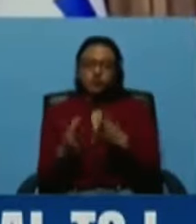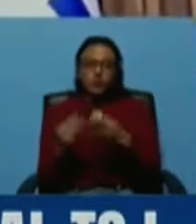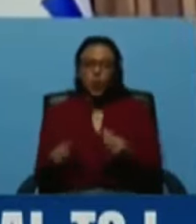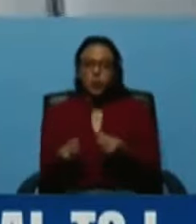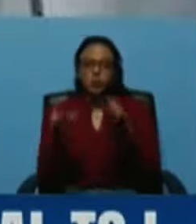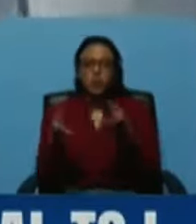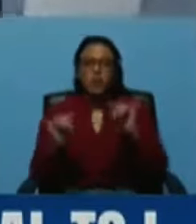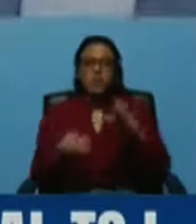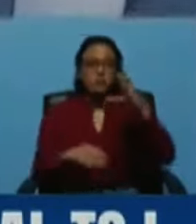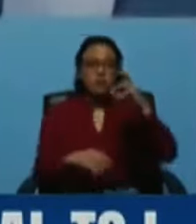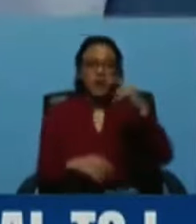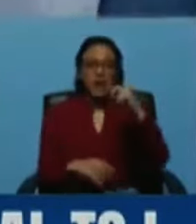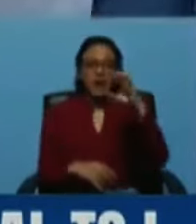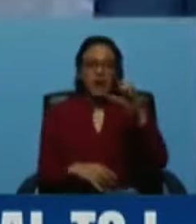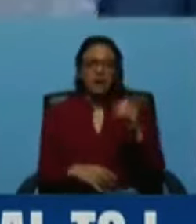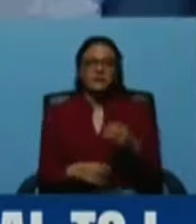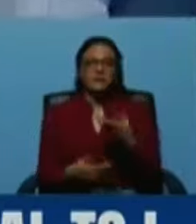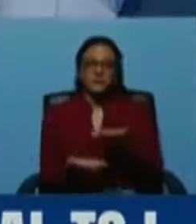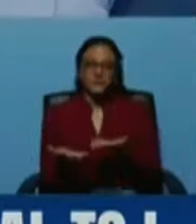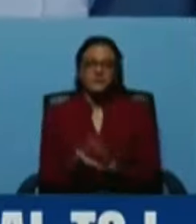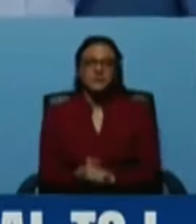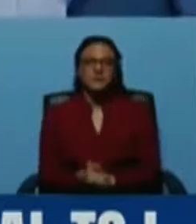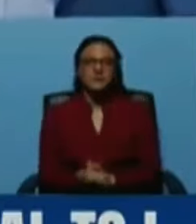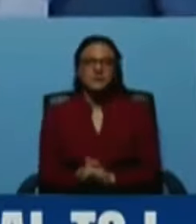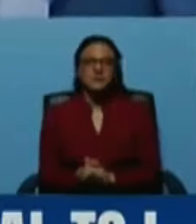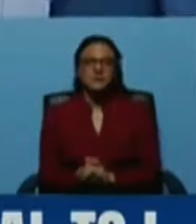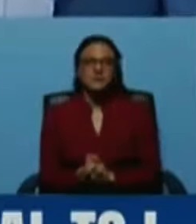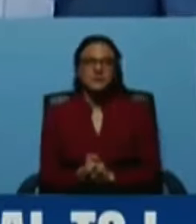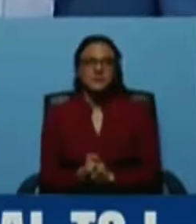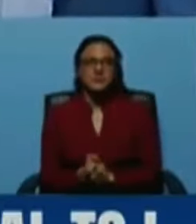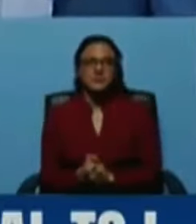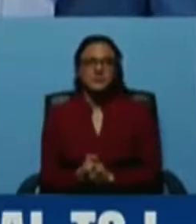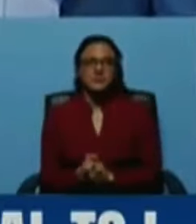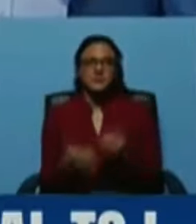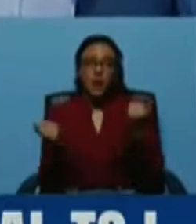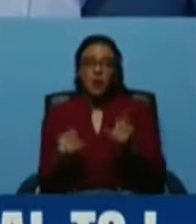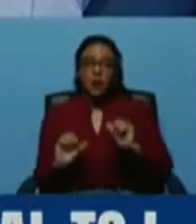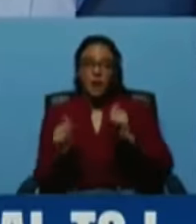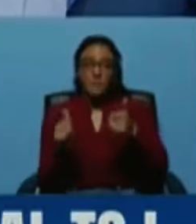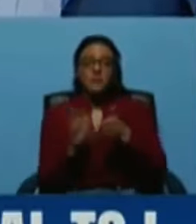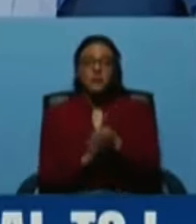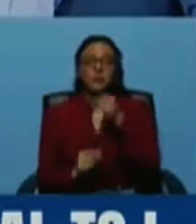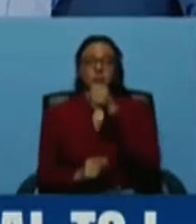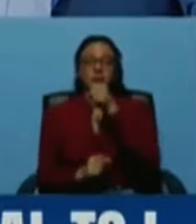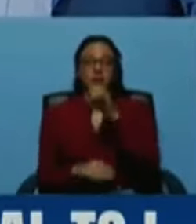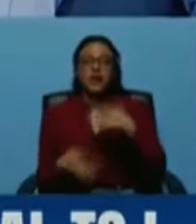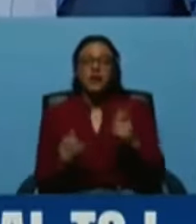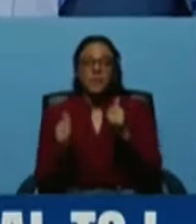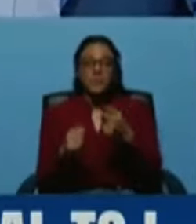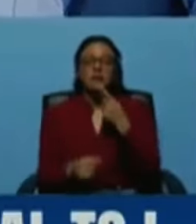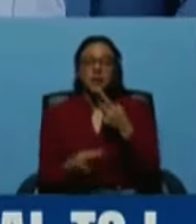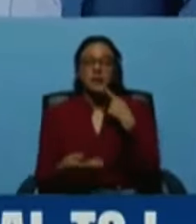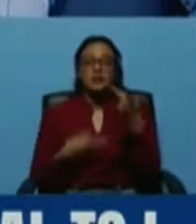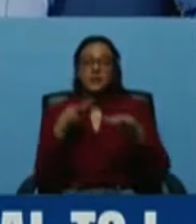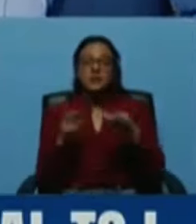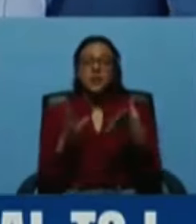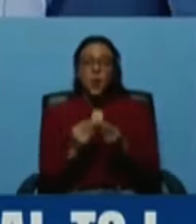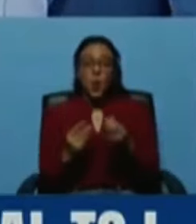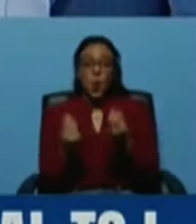We are looking at, let's listen to Diosdado Cabello, who is about to give